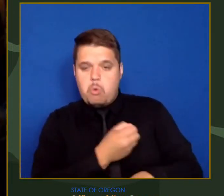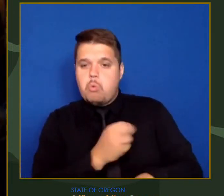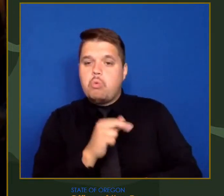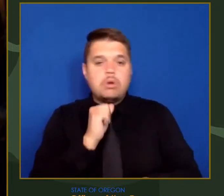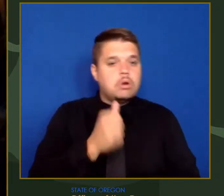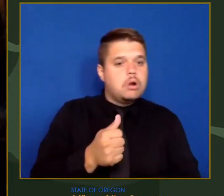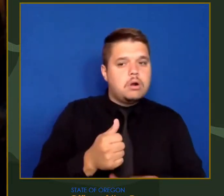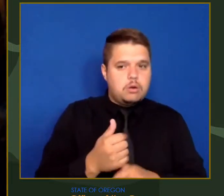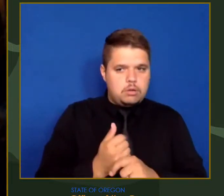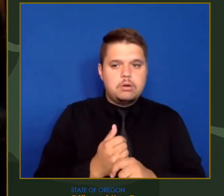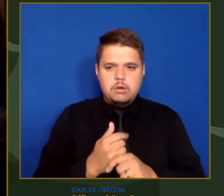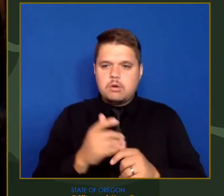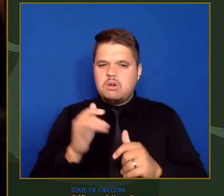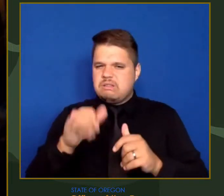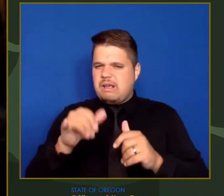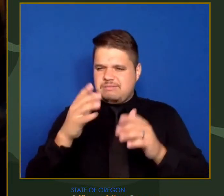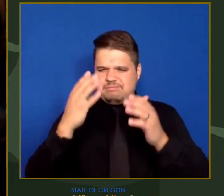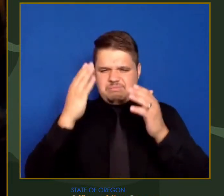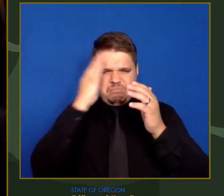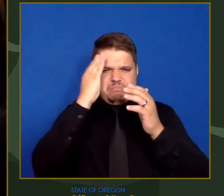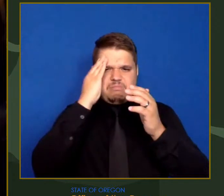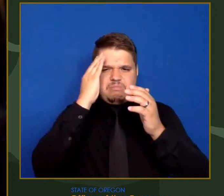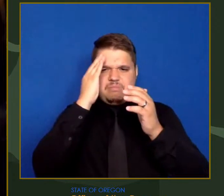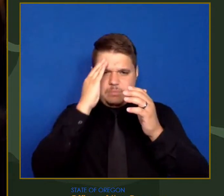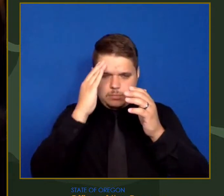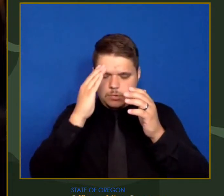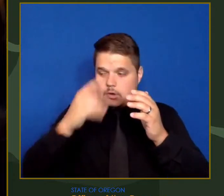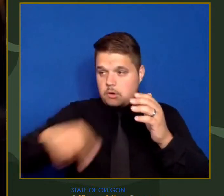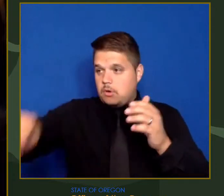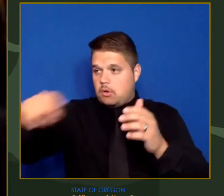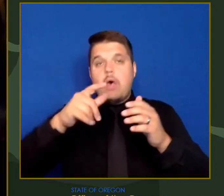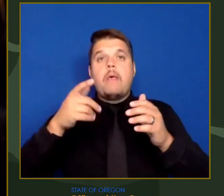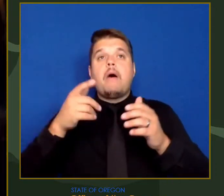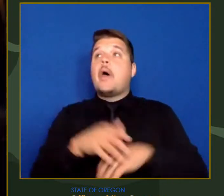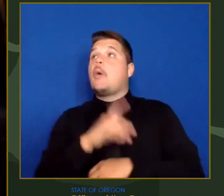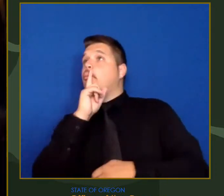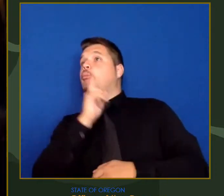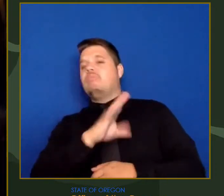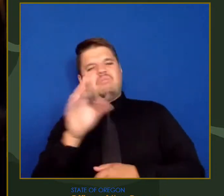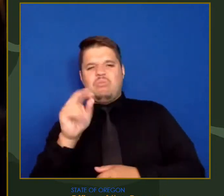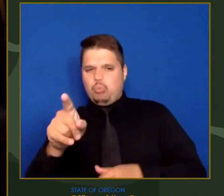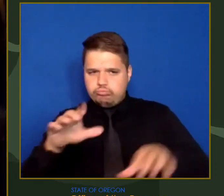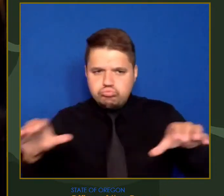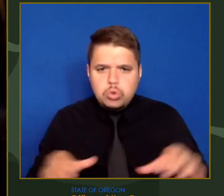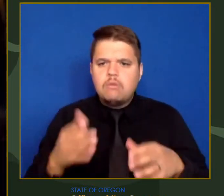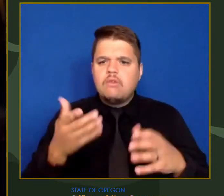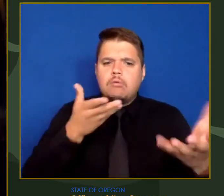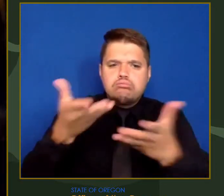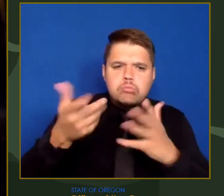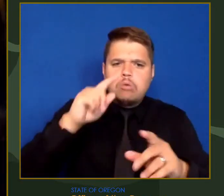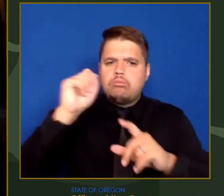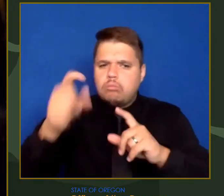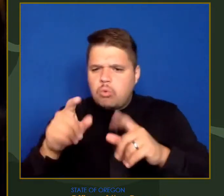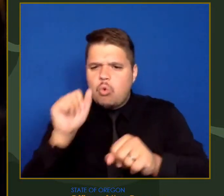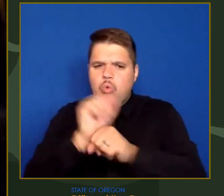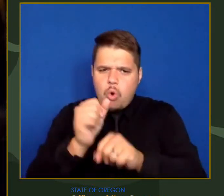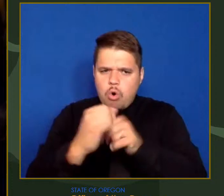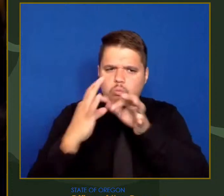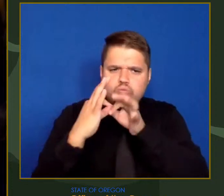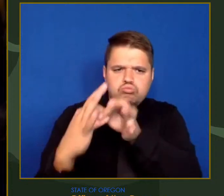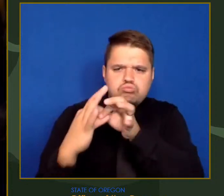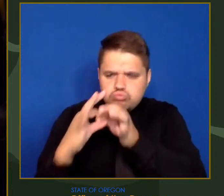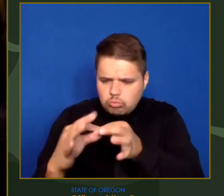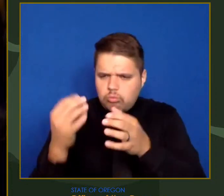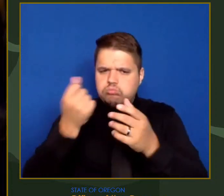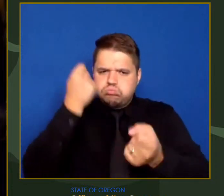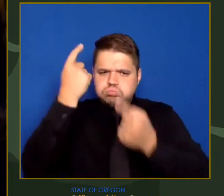The steps you take protect yourself as well as the loved ones around you. And so we're in this together. We have been since the start, and that's the way